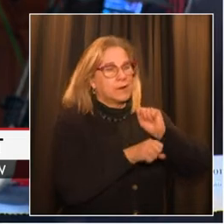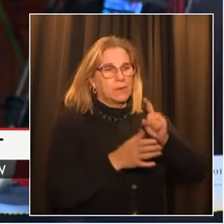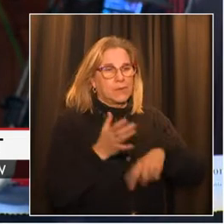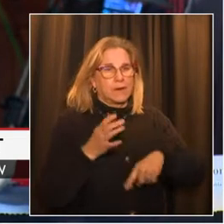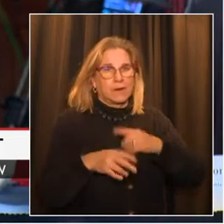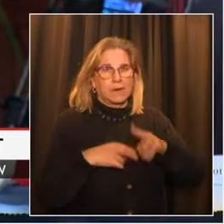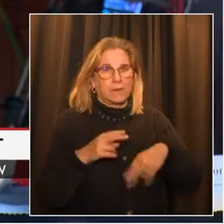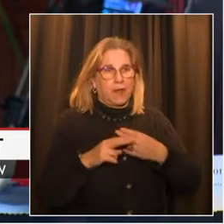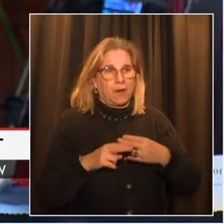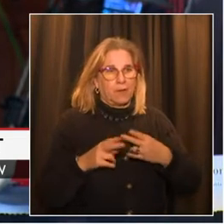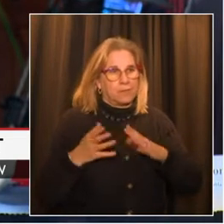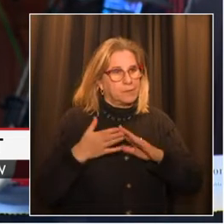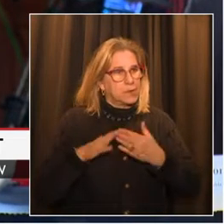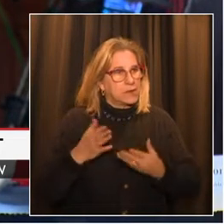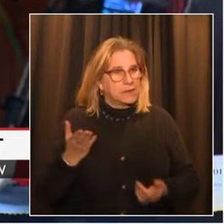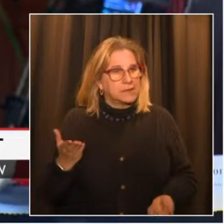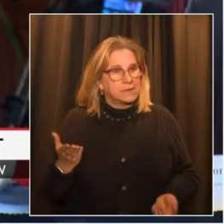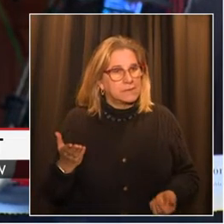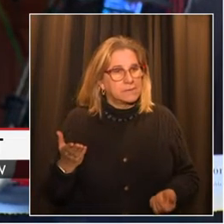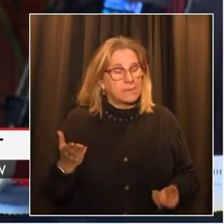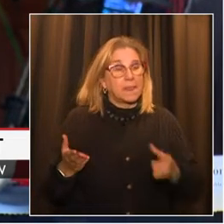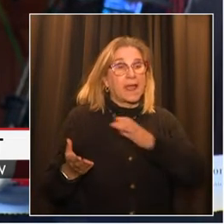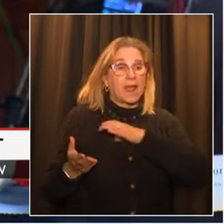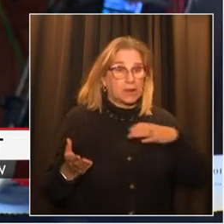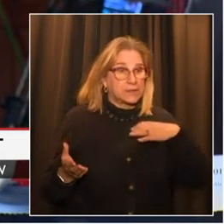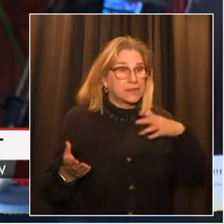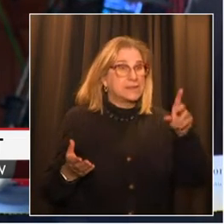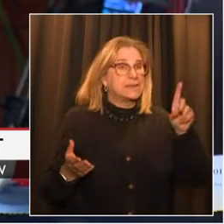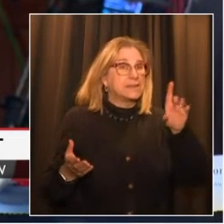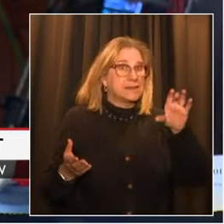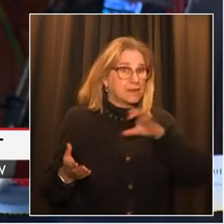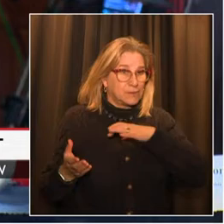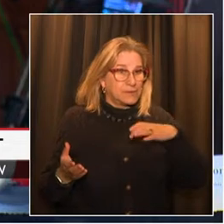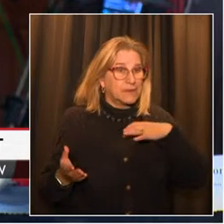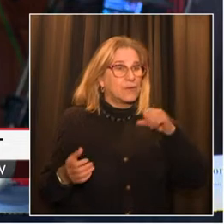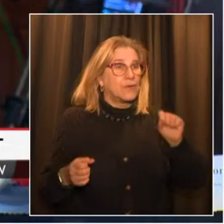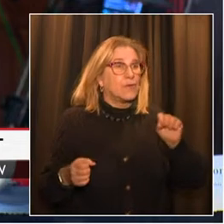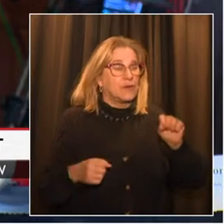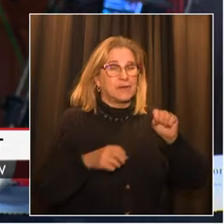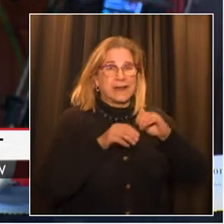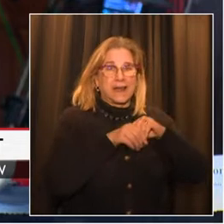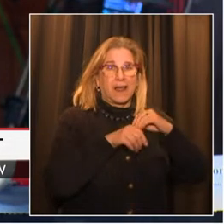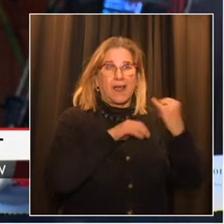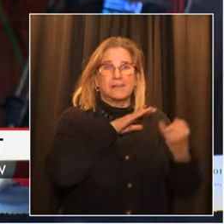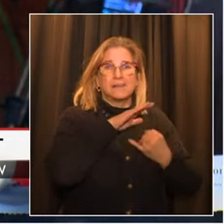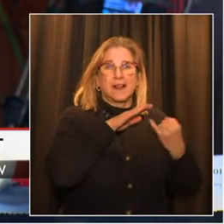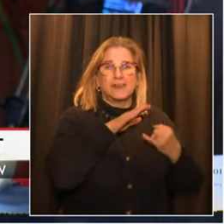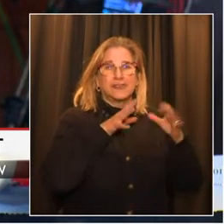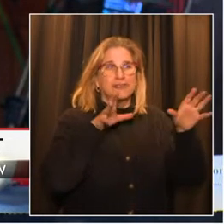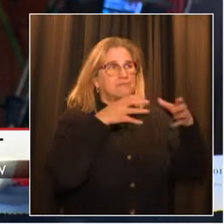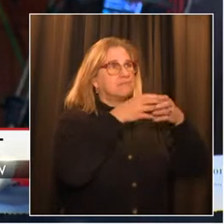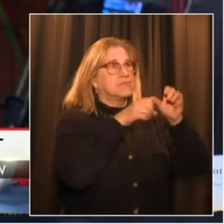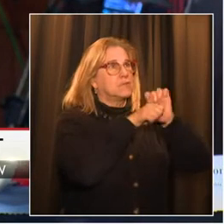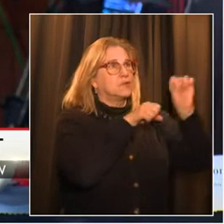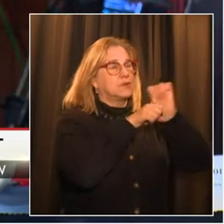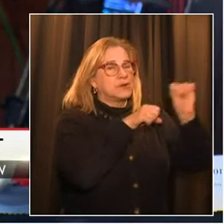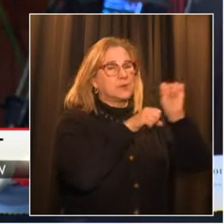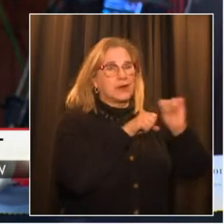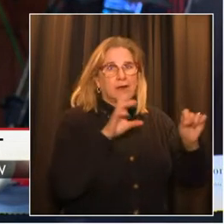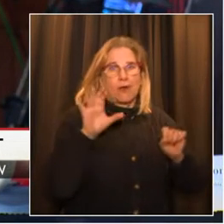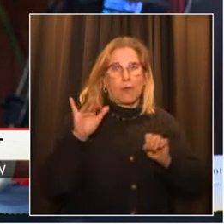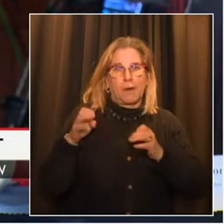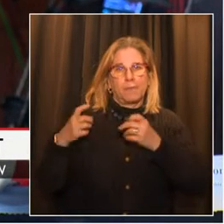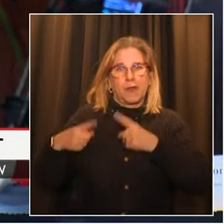sometimes operates in silos where committees, although well-intended, don't always communicate the best. I had